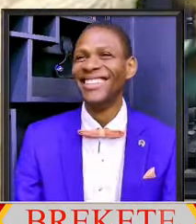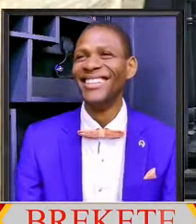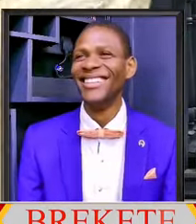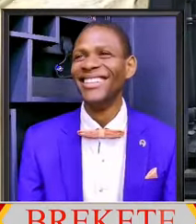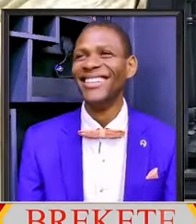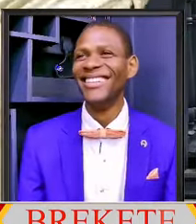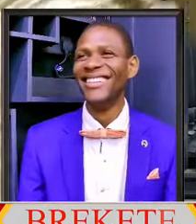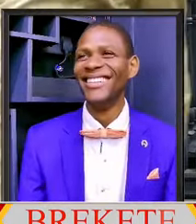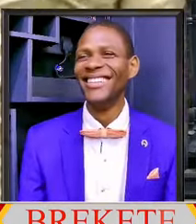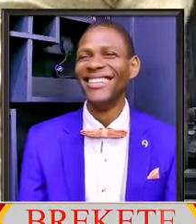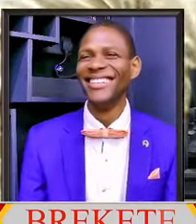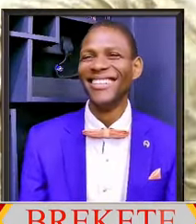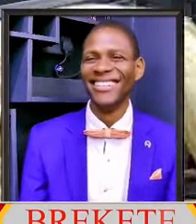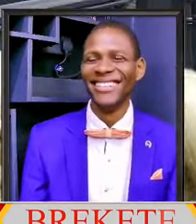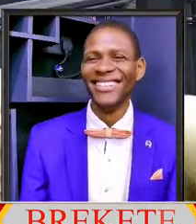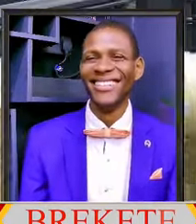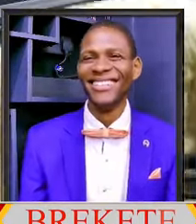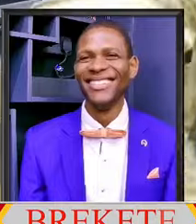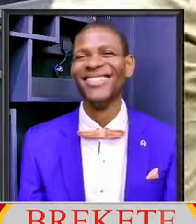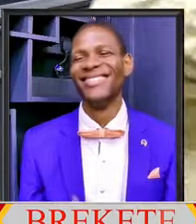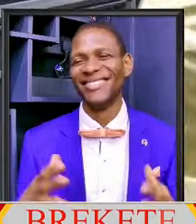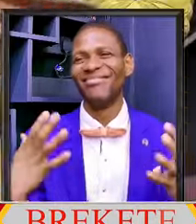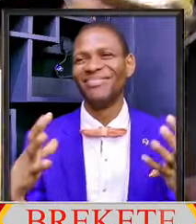There was a cut. Hey.